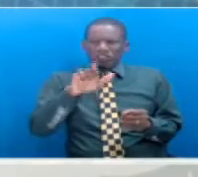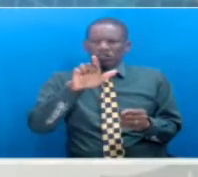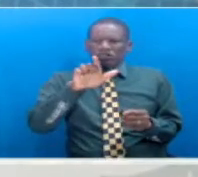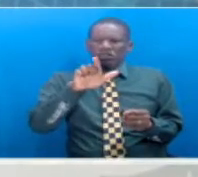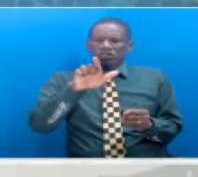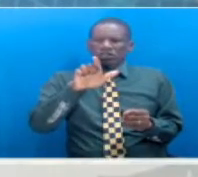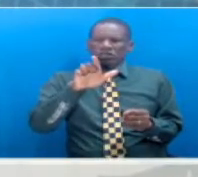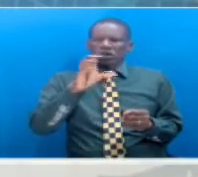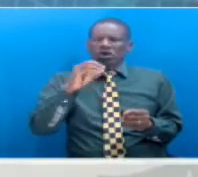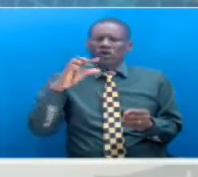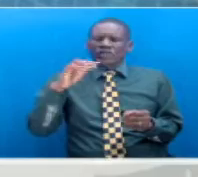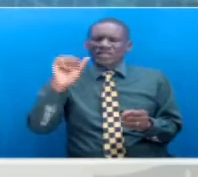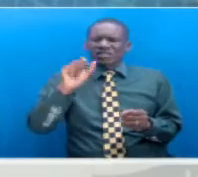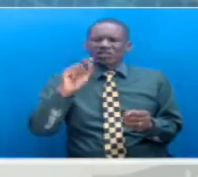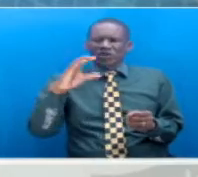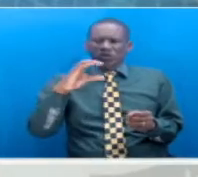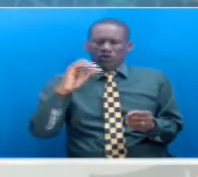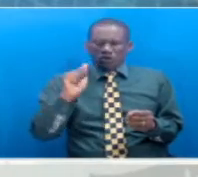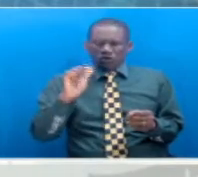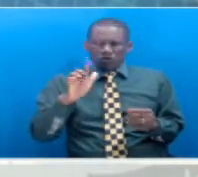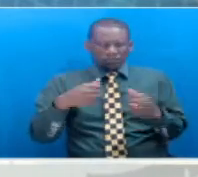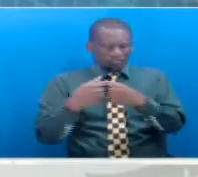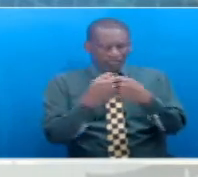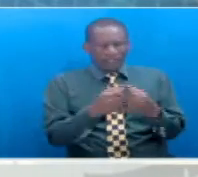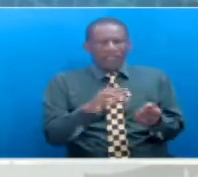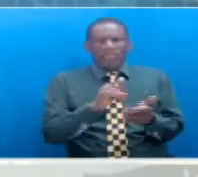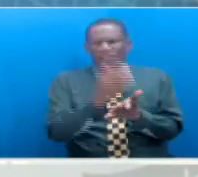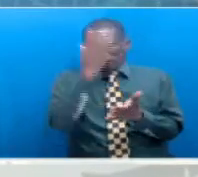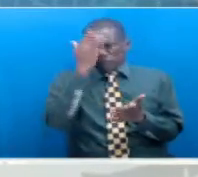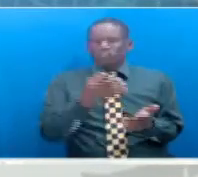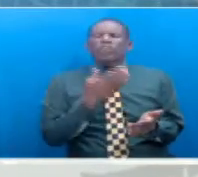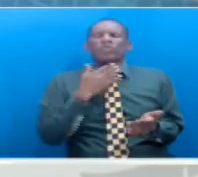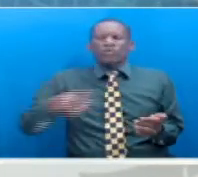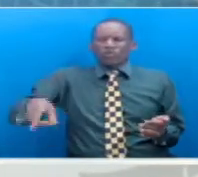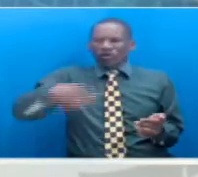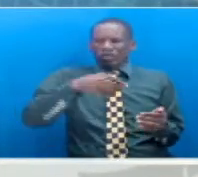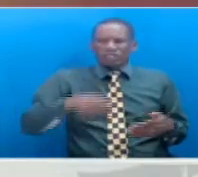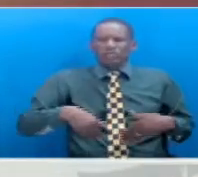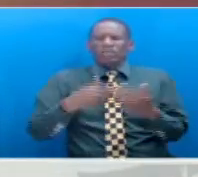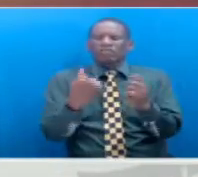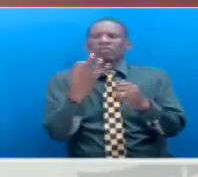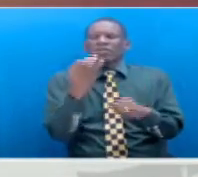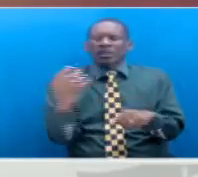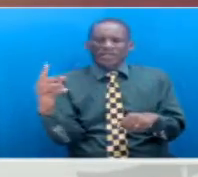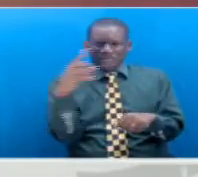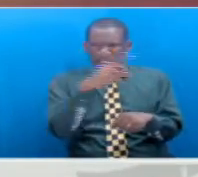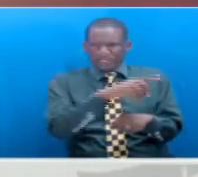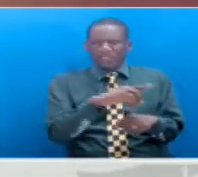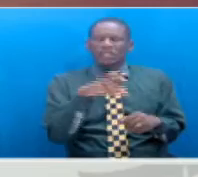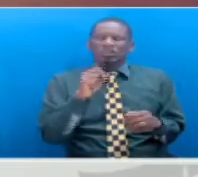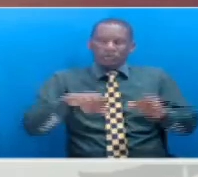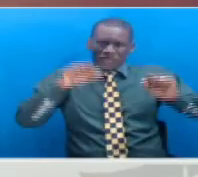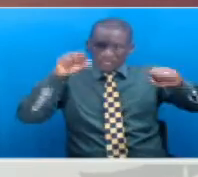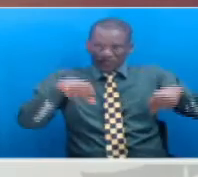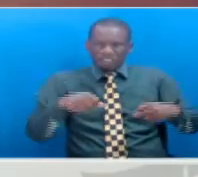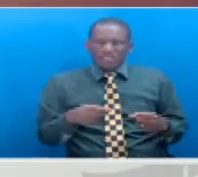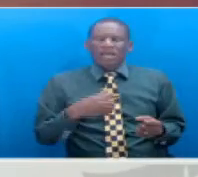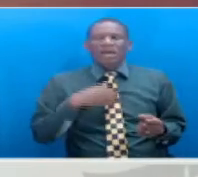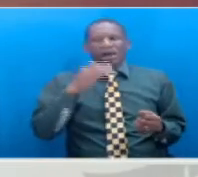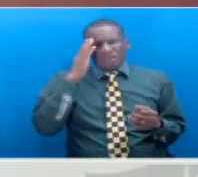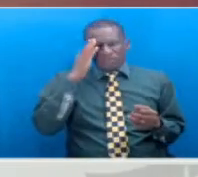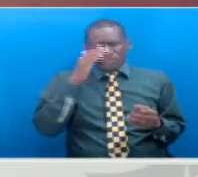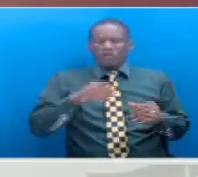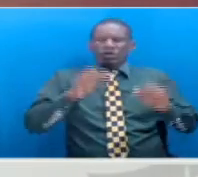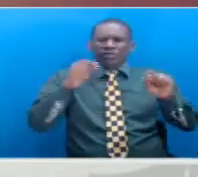logistical nightmare. And that's why they wanted us to give them 30 days. So yes, I think there